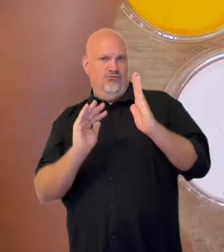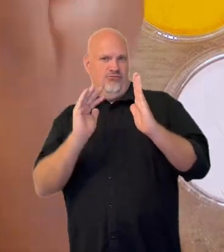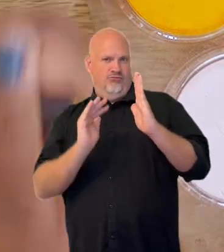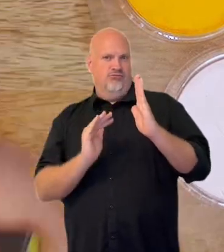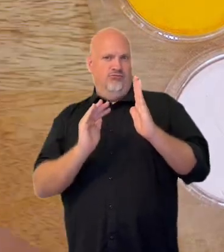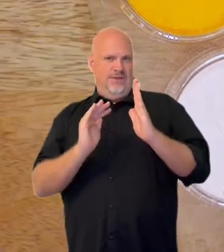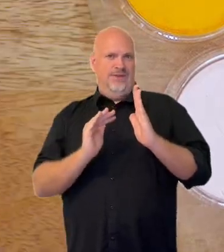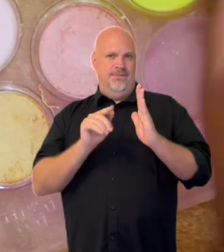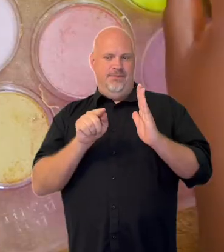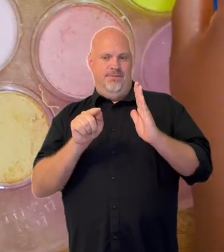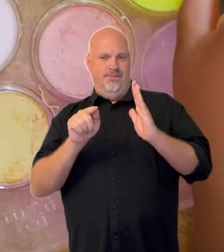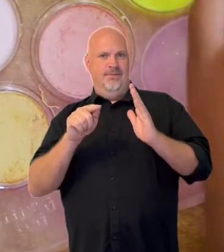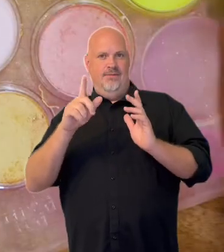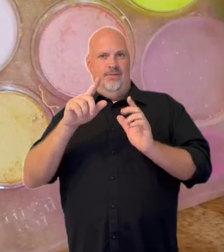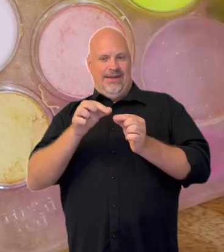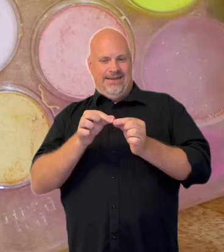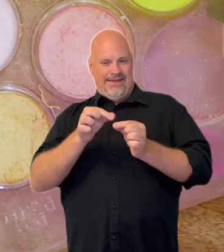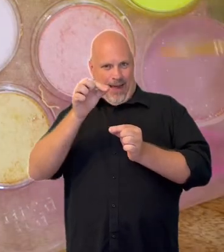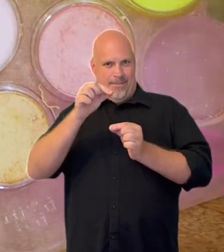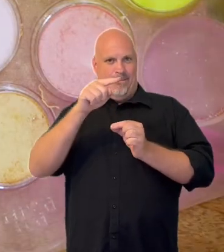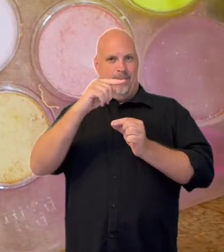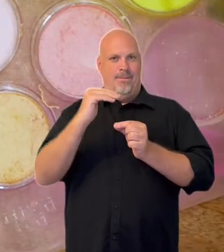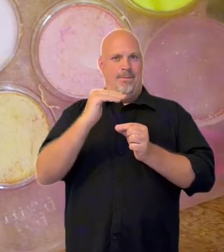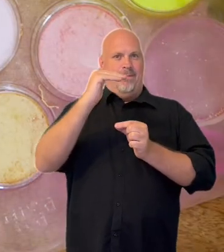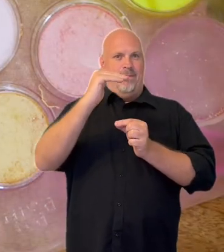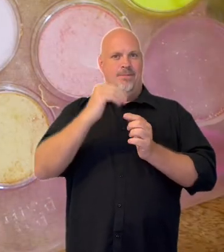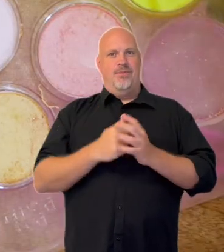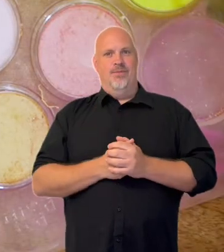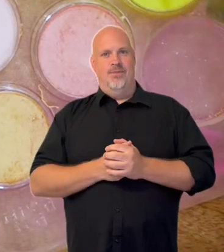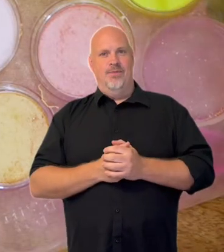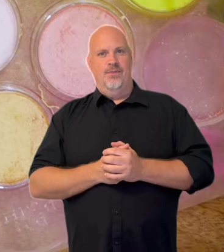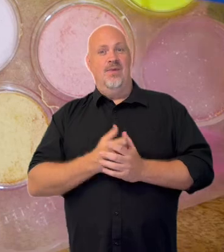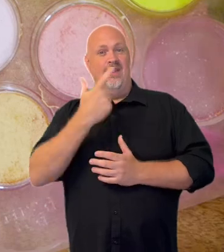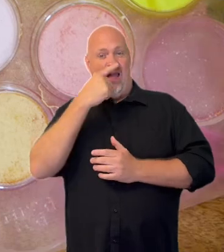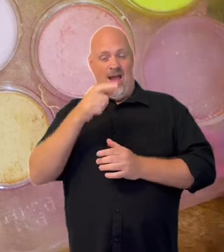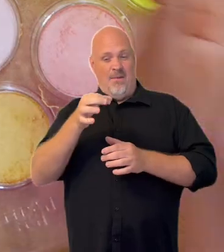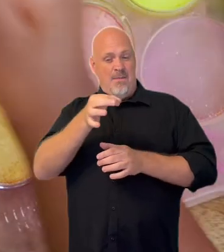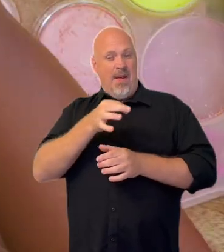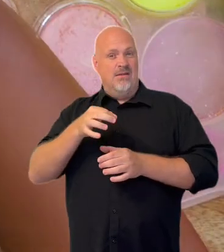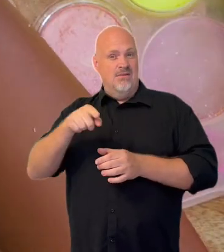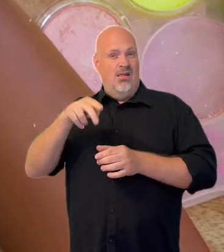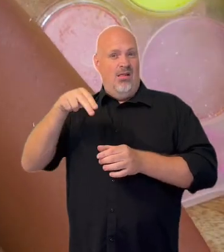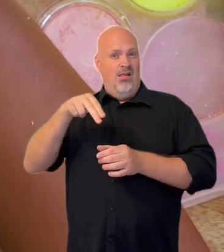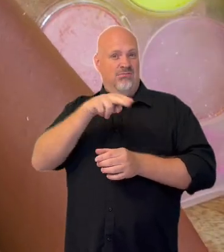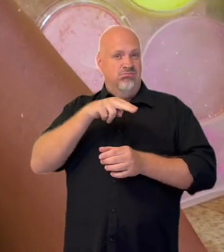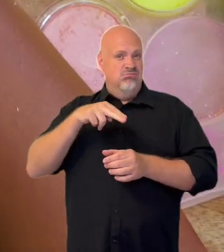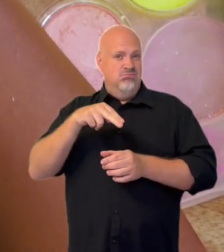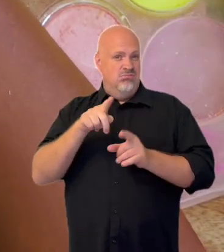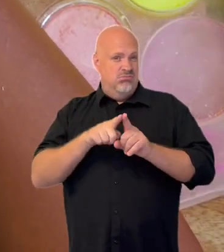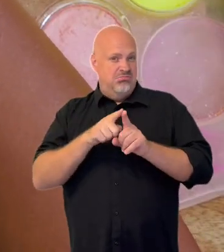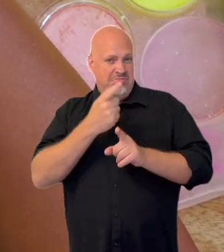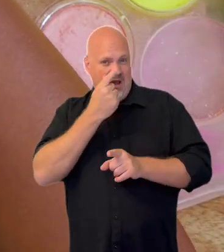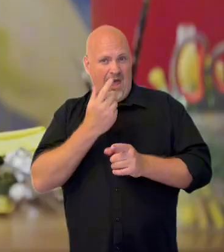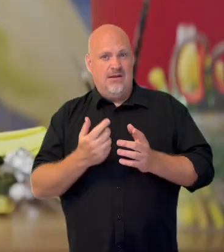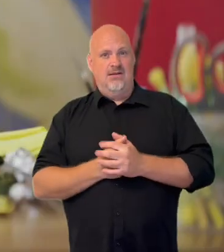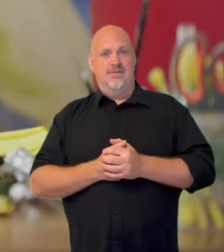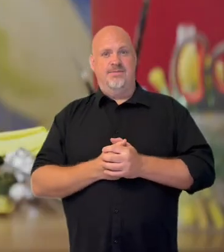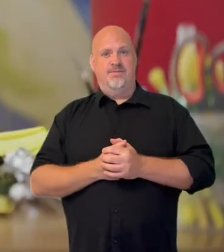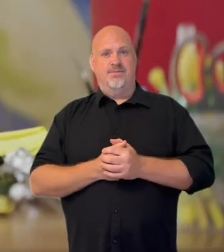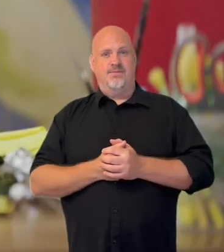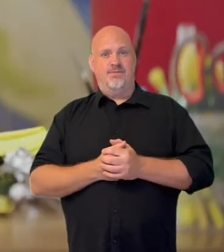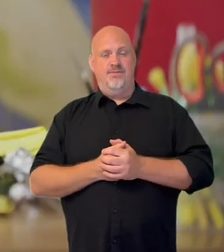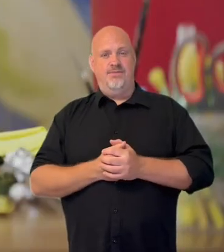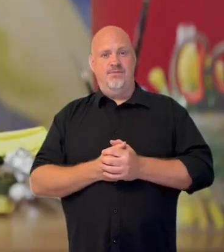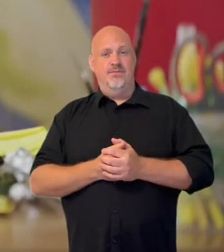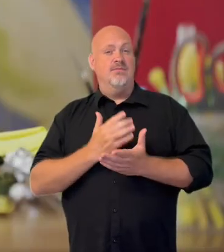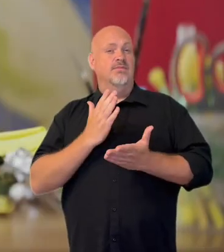But really and truly with this kind of thing, you can kind of use whatever you've got lying around in terms of like paints and stuff. So